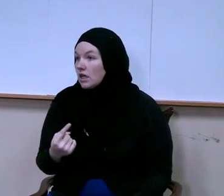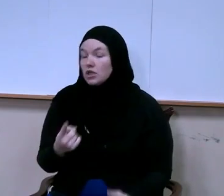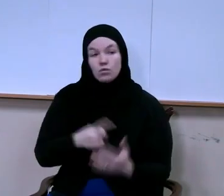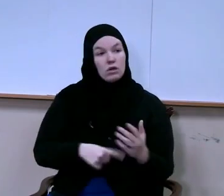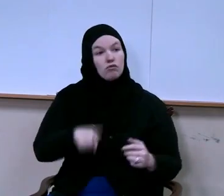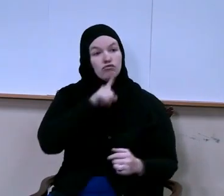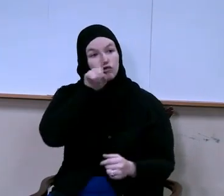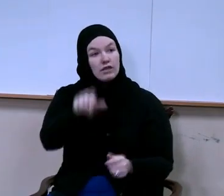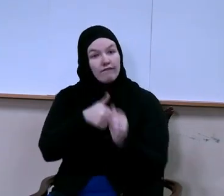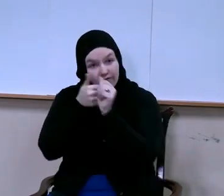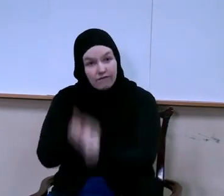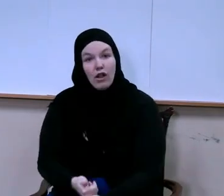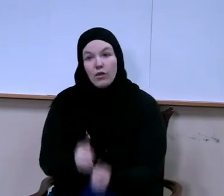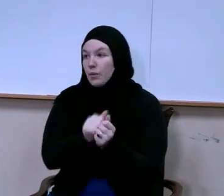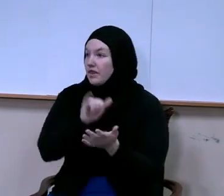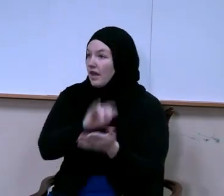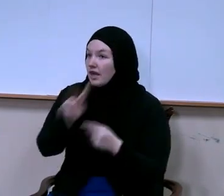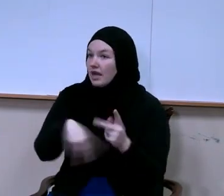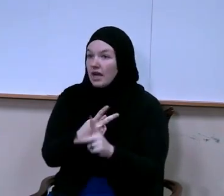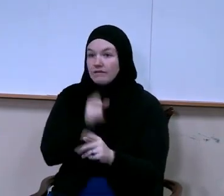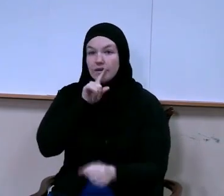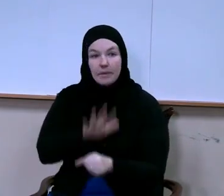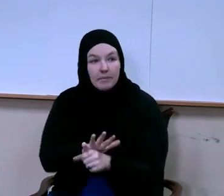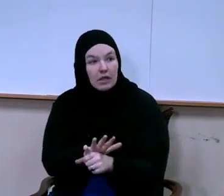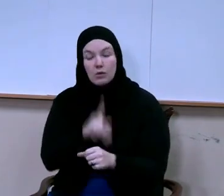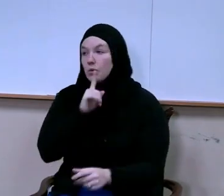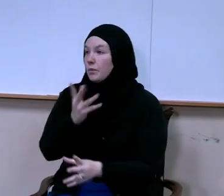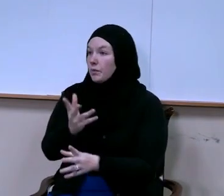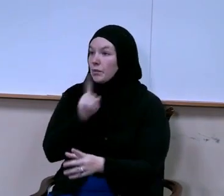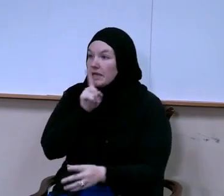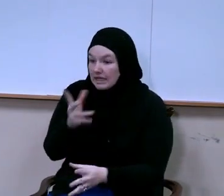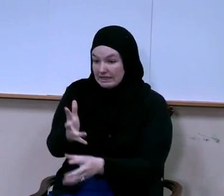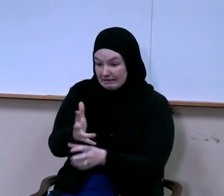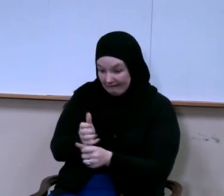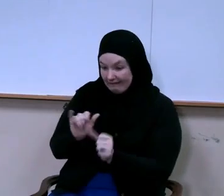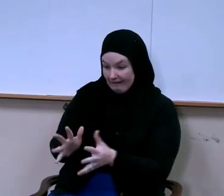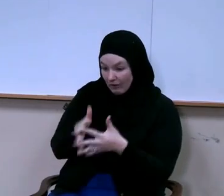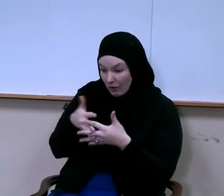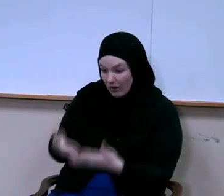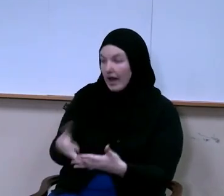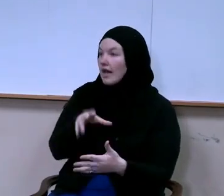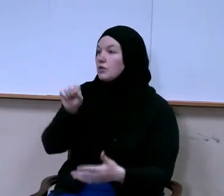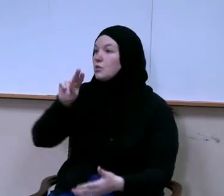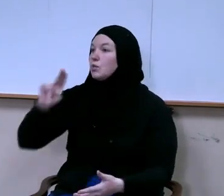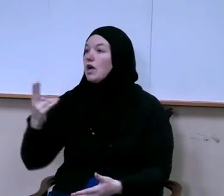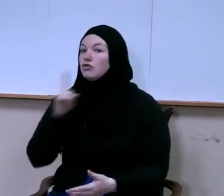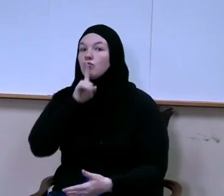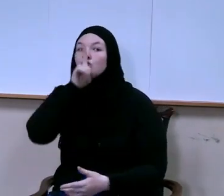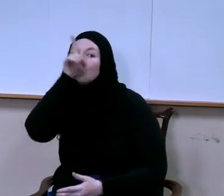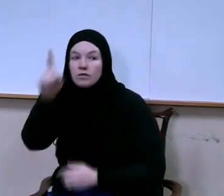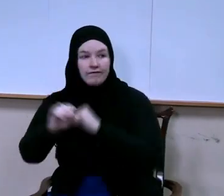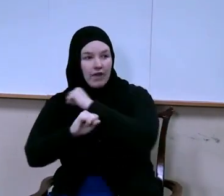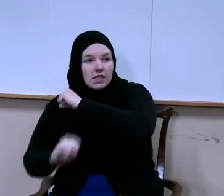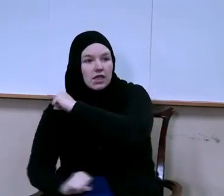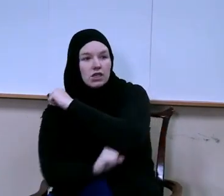we really follow through with this kind of commitment? Do we really take the Quran and the sunnah as the true